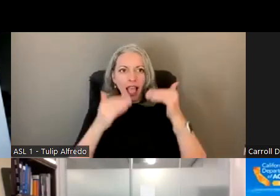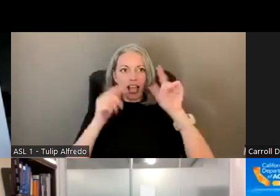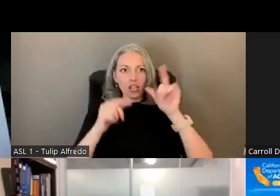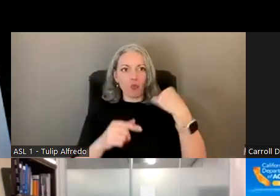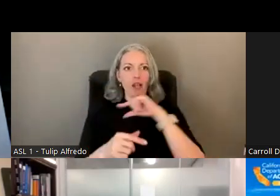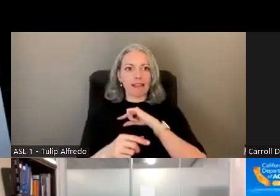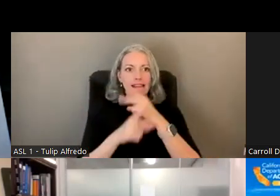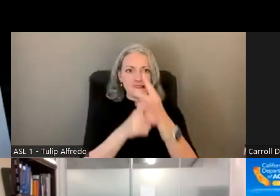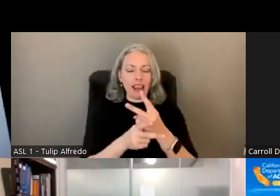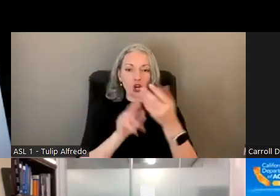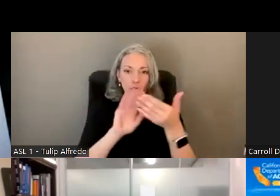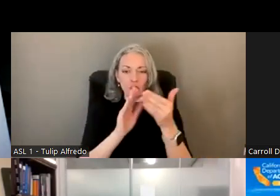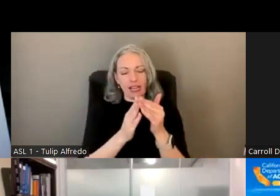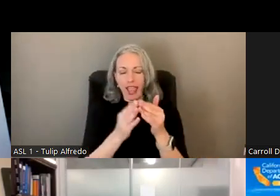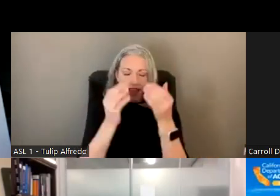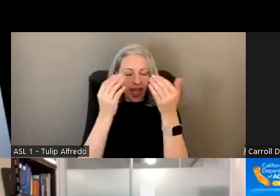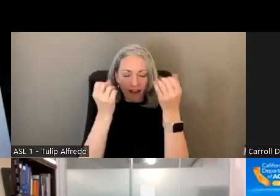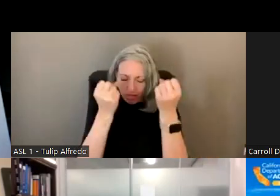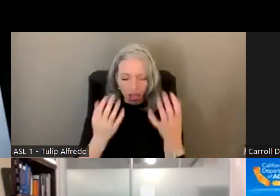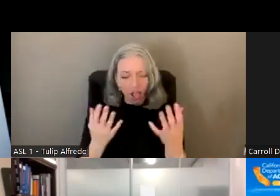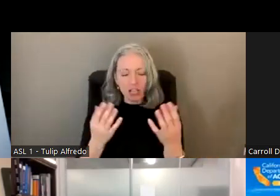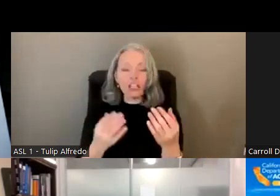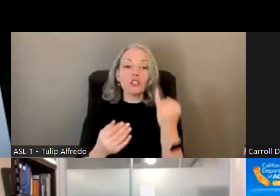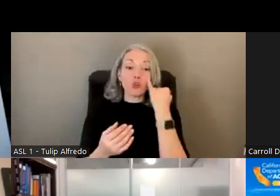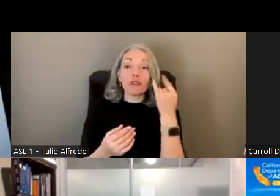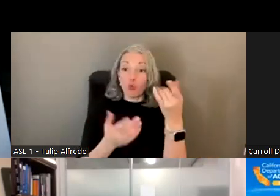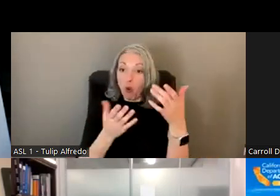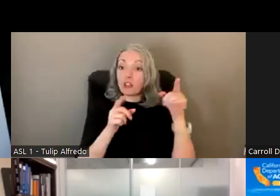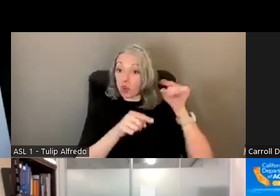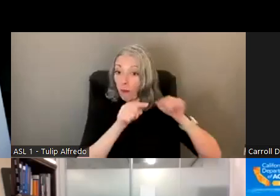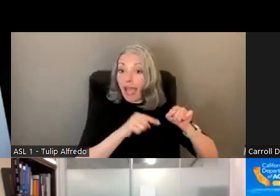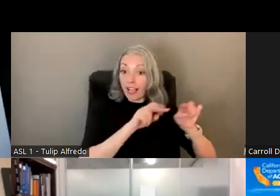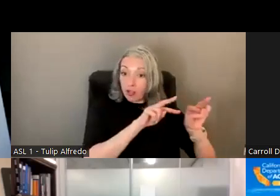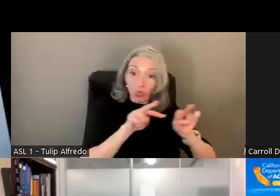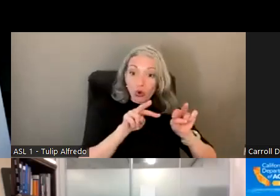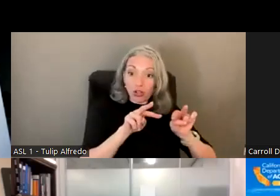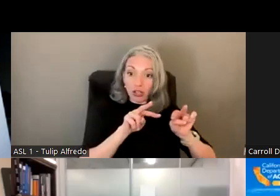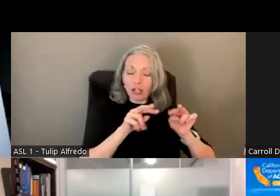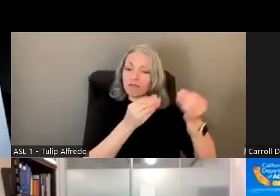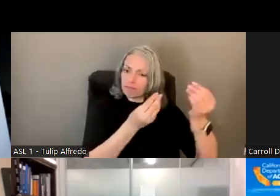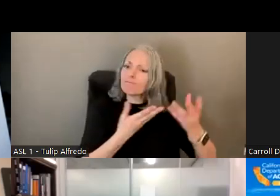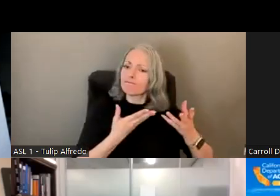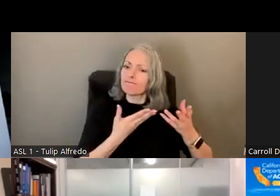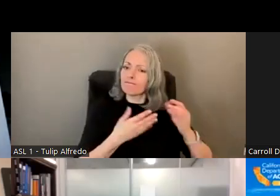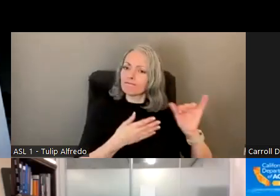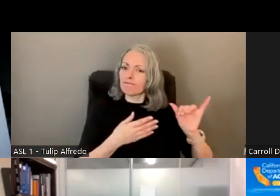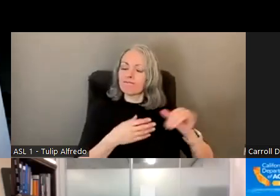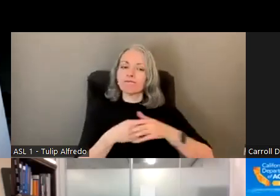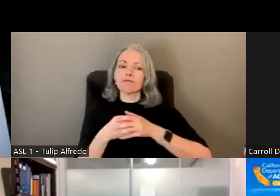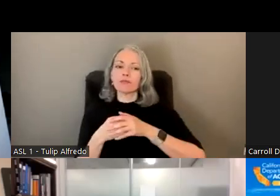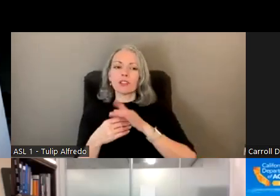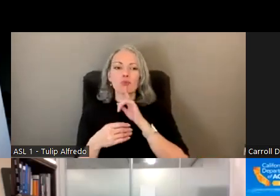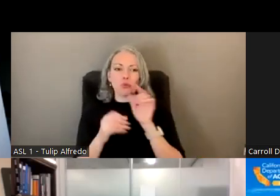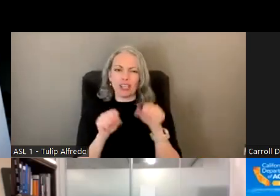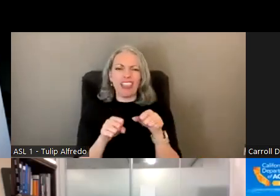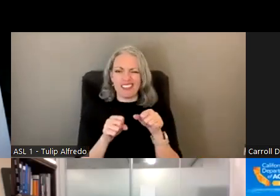So if you don't have it and you want to go back and take a look at it, just let us know that too. And I'm pretty sure we can